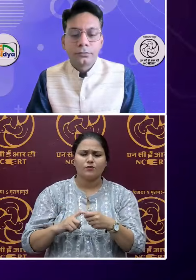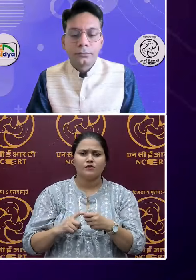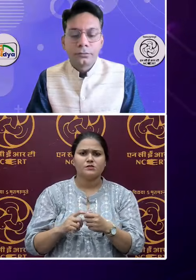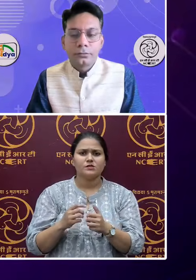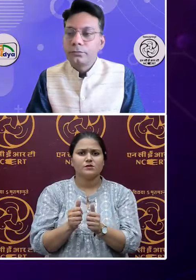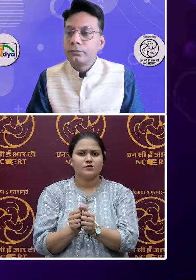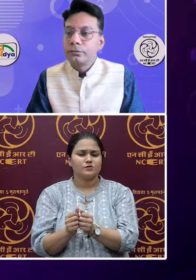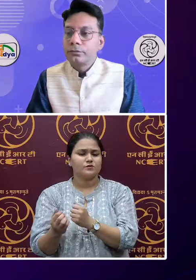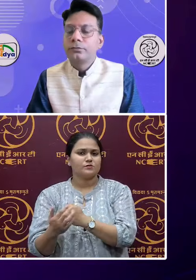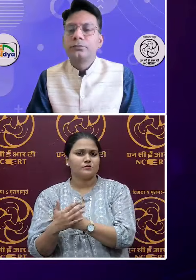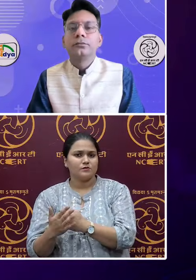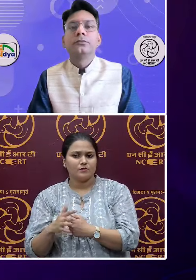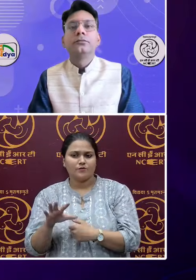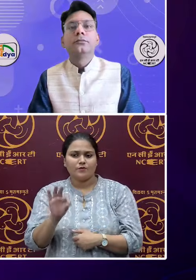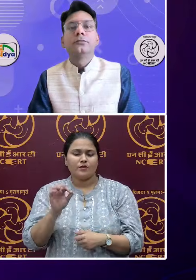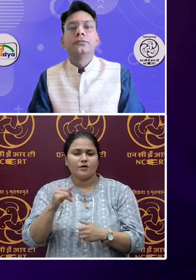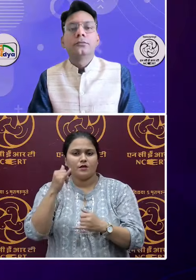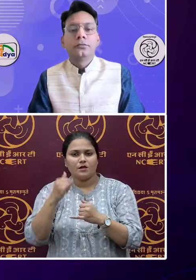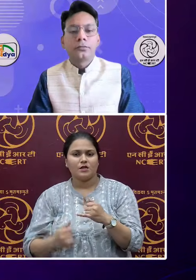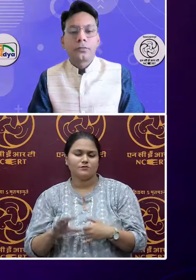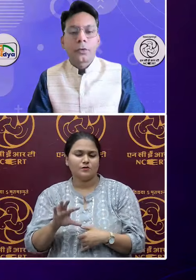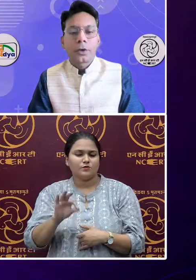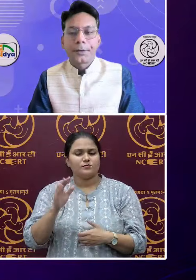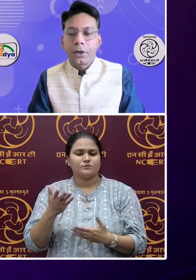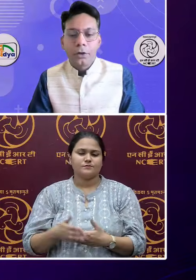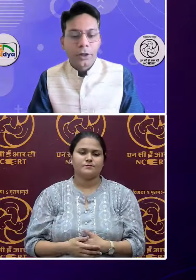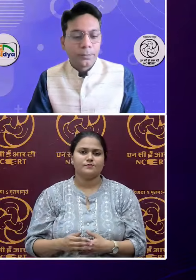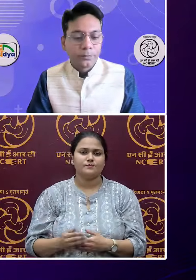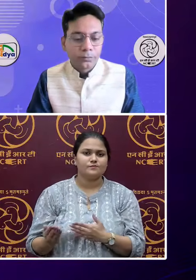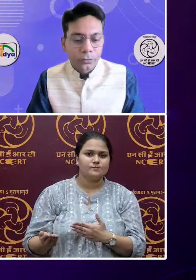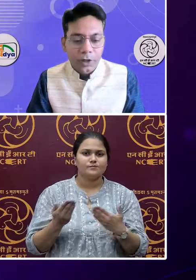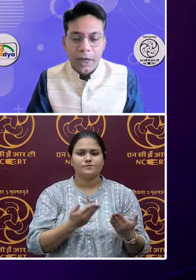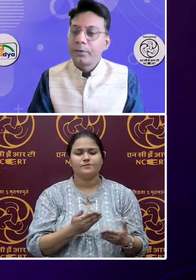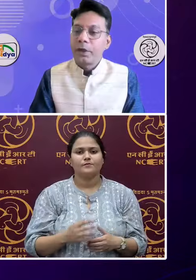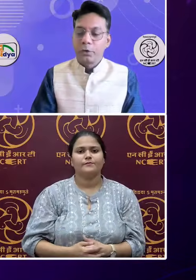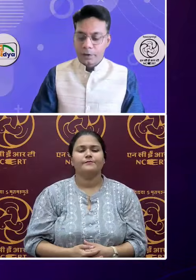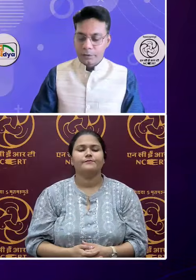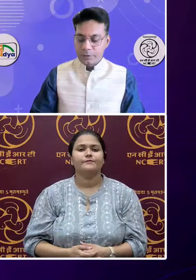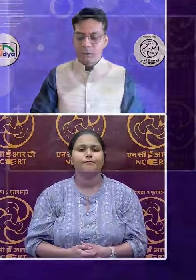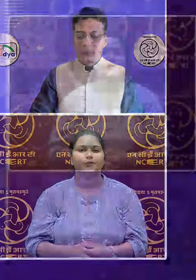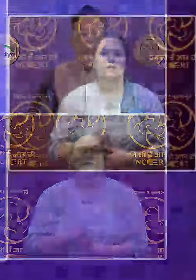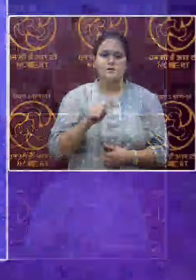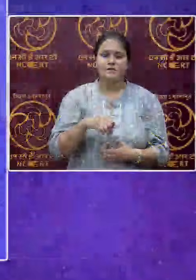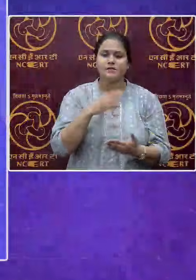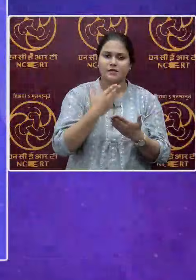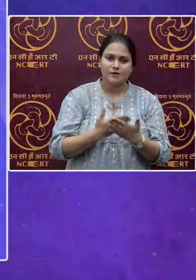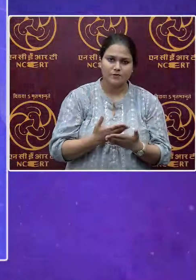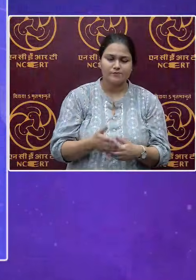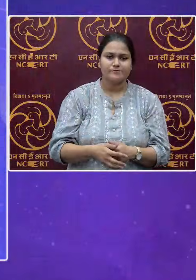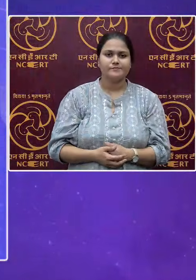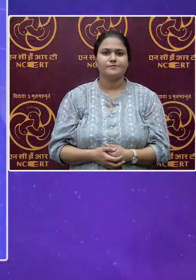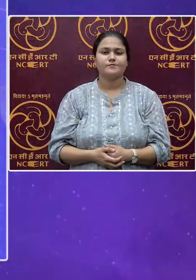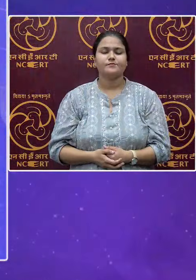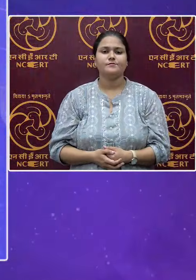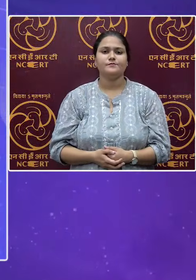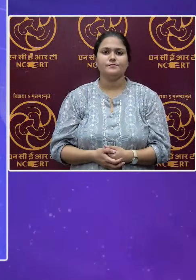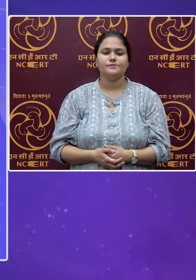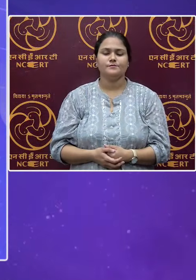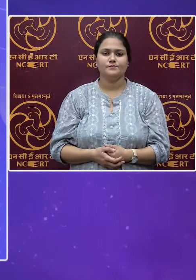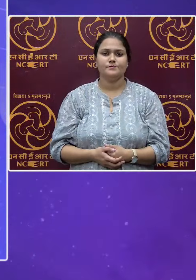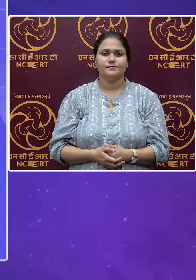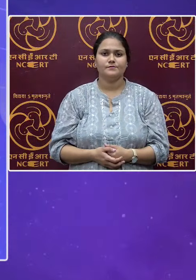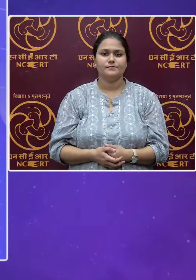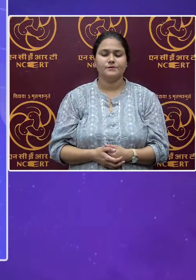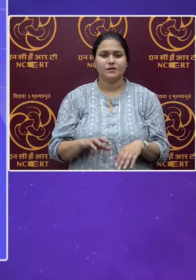the audiences, we'll take them up in the end, sir. Over to you. Okay. Yeah, thank you very much. Thank you very much. So